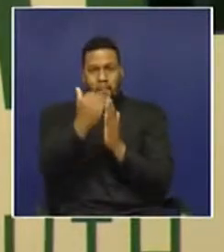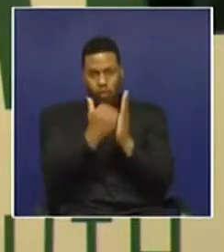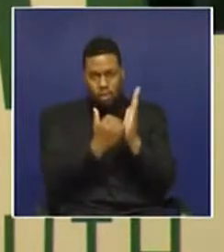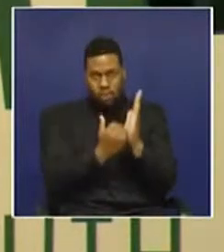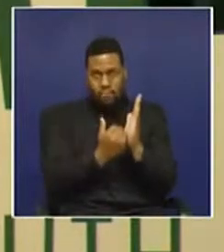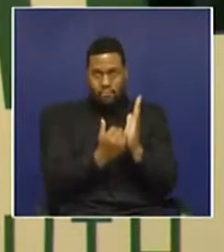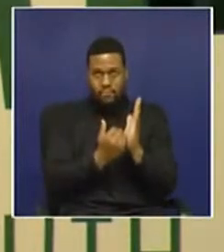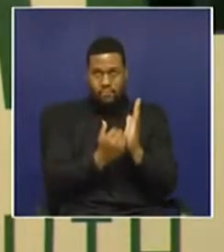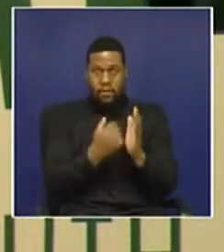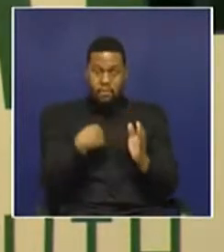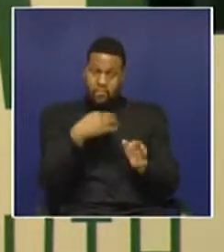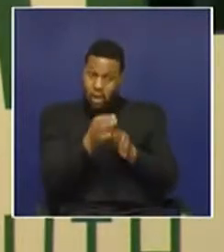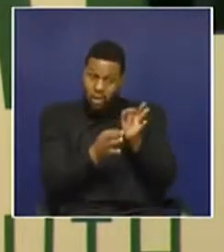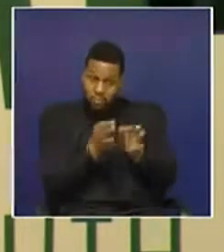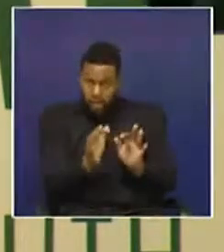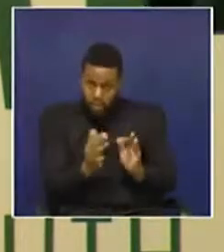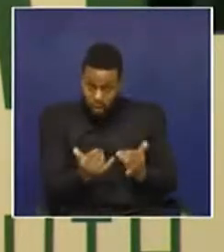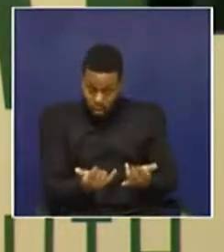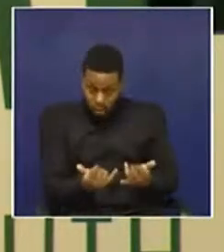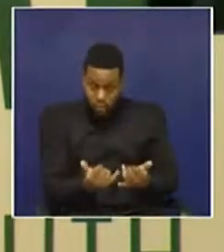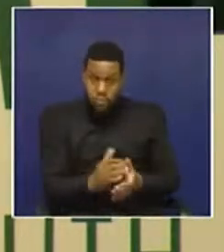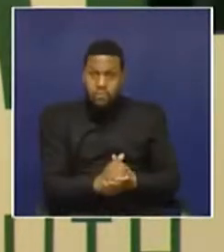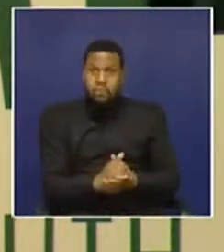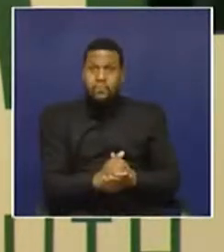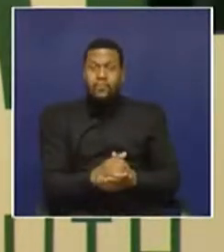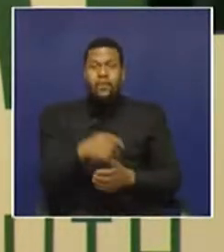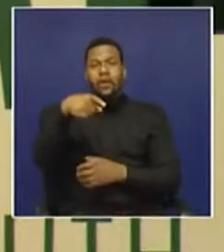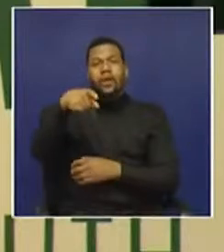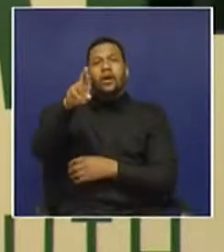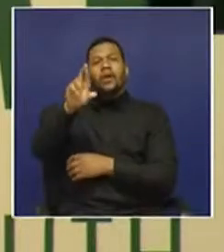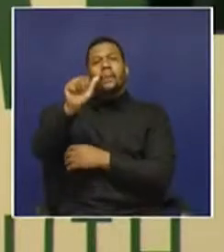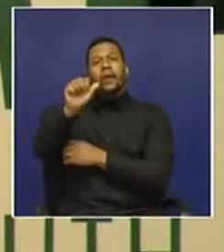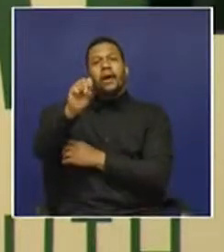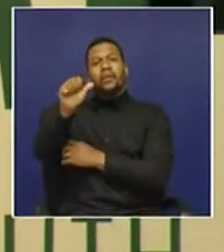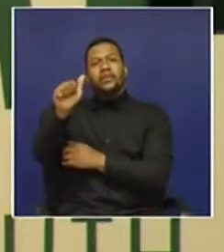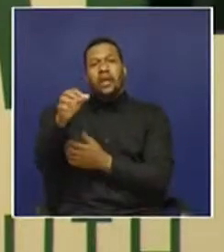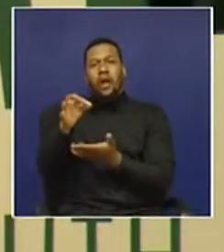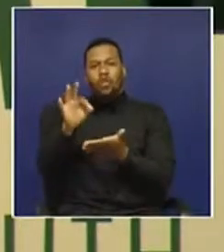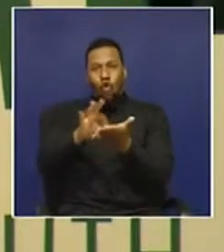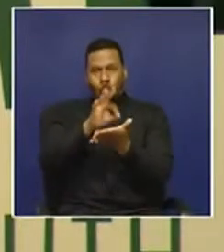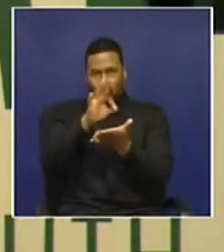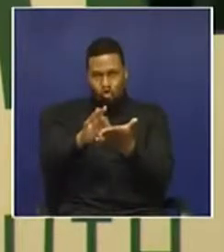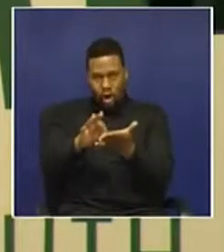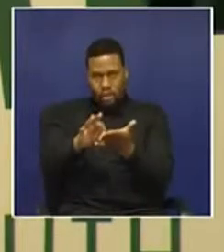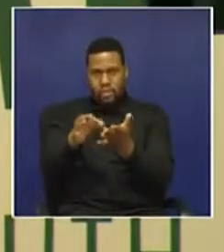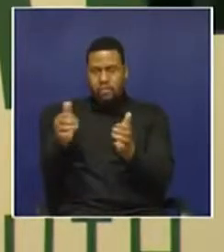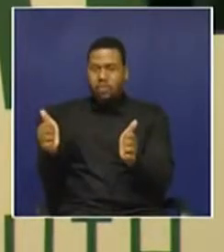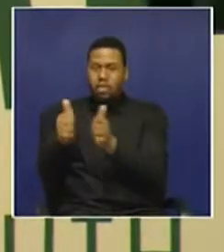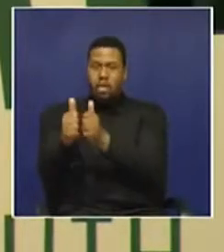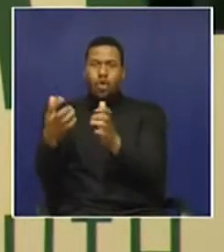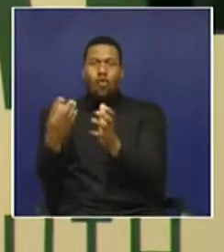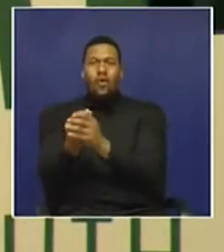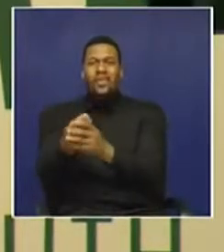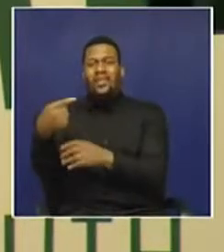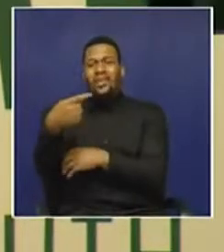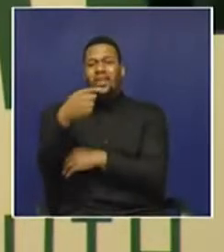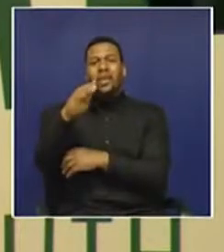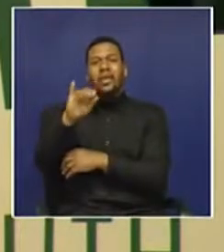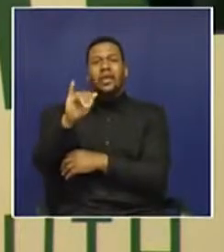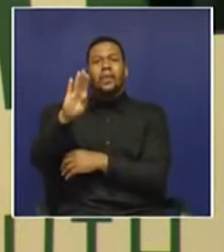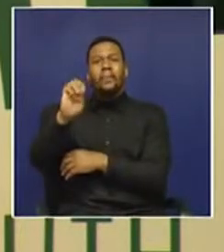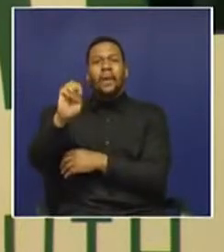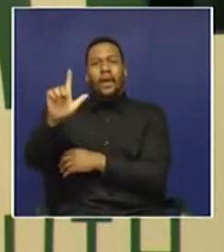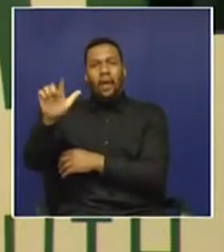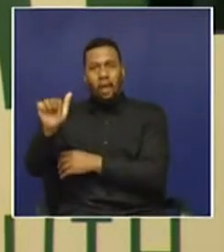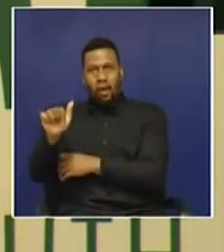how does this thing work? PRASA has had a contract with Gibela. They've got to order a minimum of